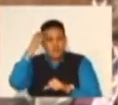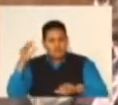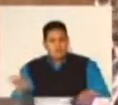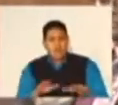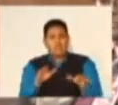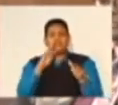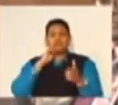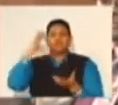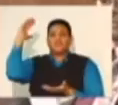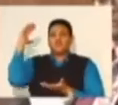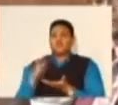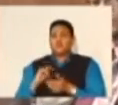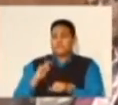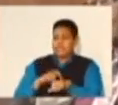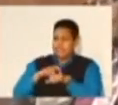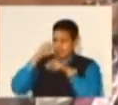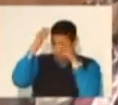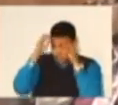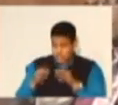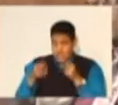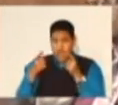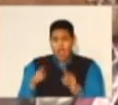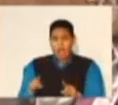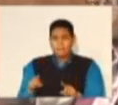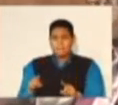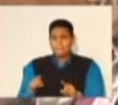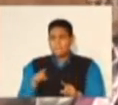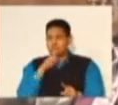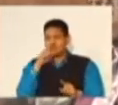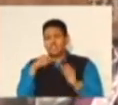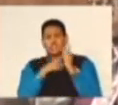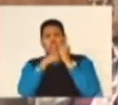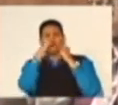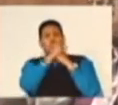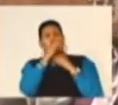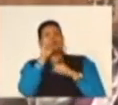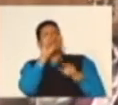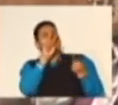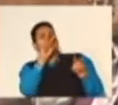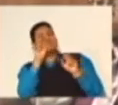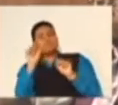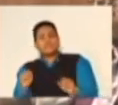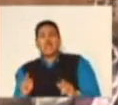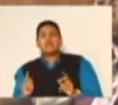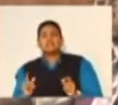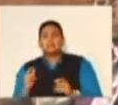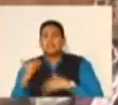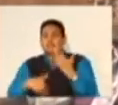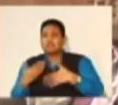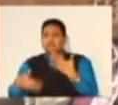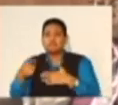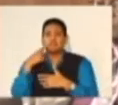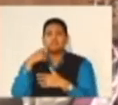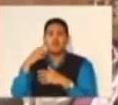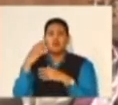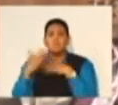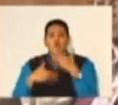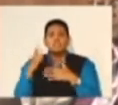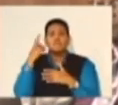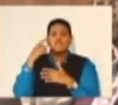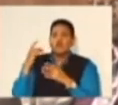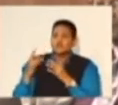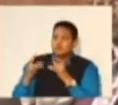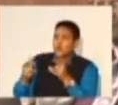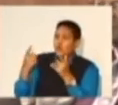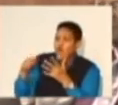the time for decisions, flatten the hierarchical structures, and speed up the bureaucratic processes. This will